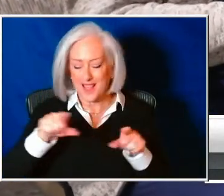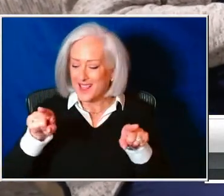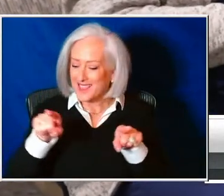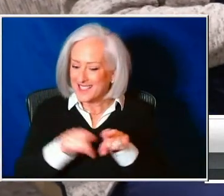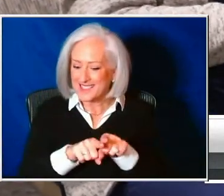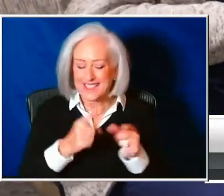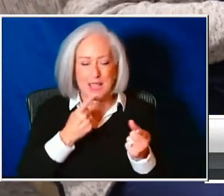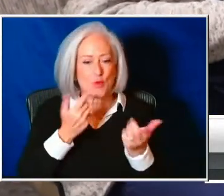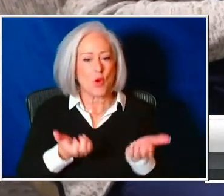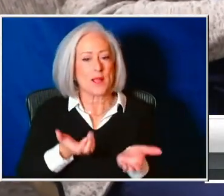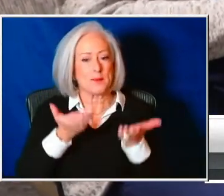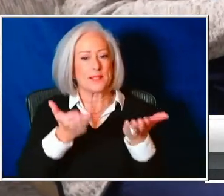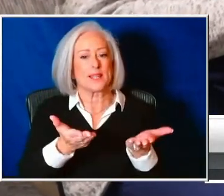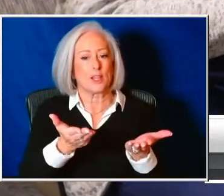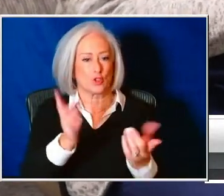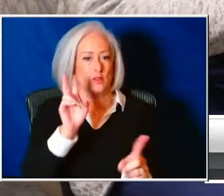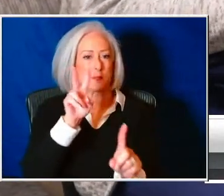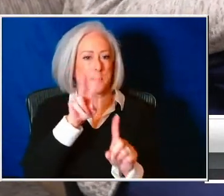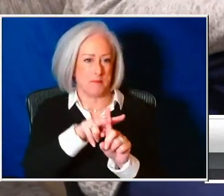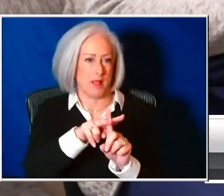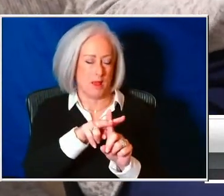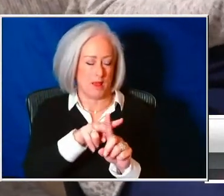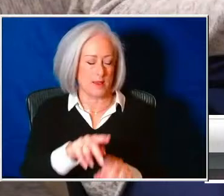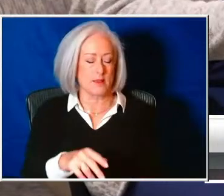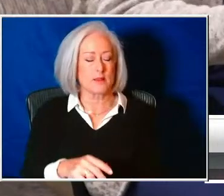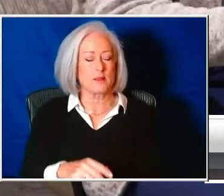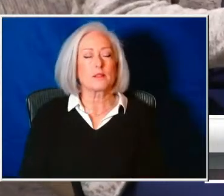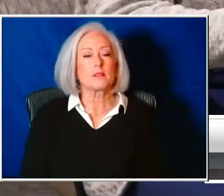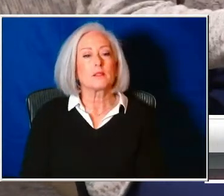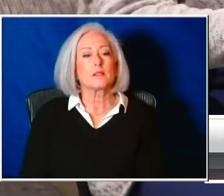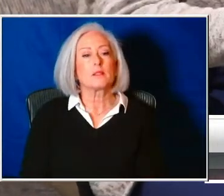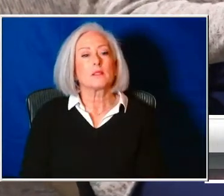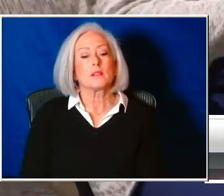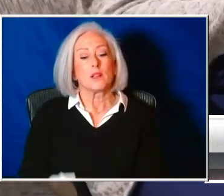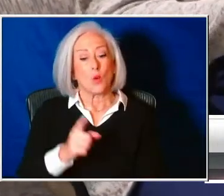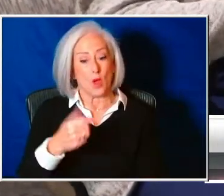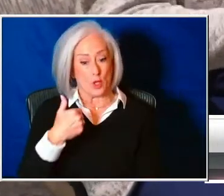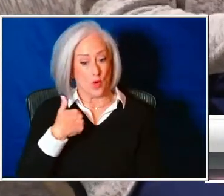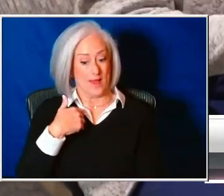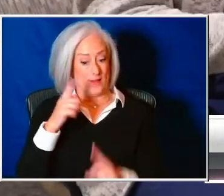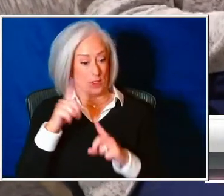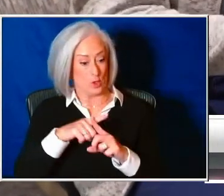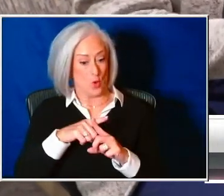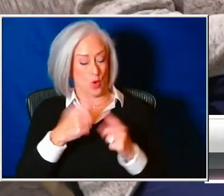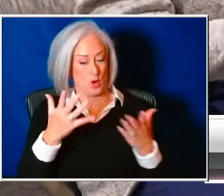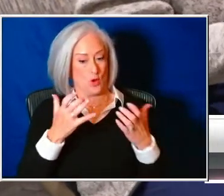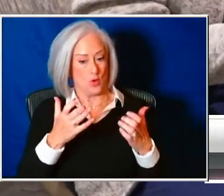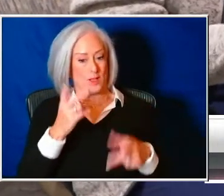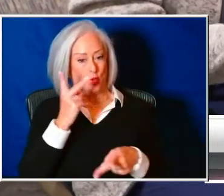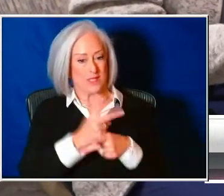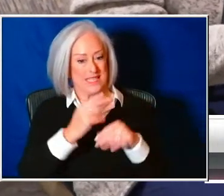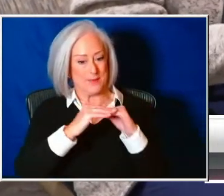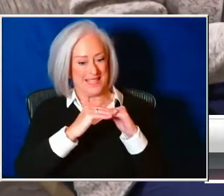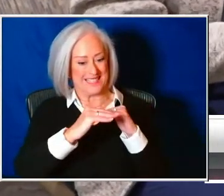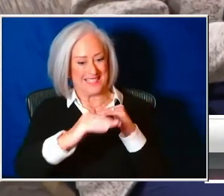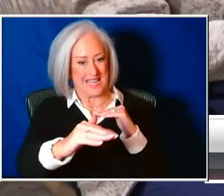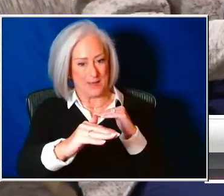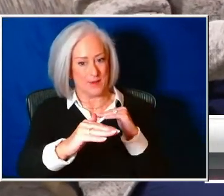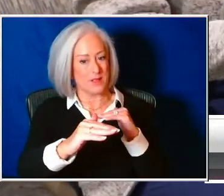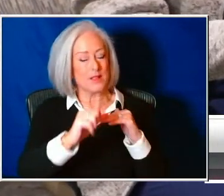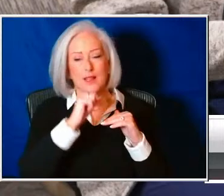recommendations are going to apply to them too, because once you have that score, we want to keep this as stable, as slow growing as